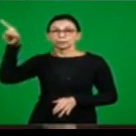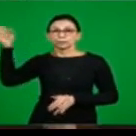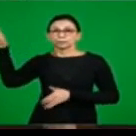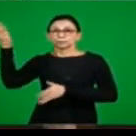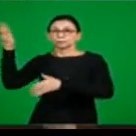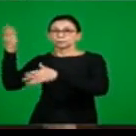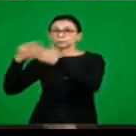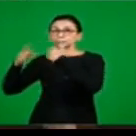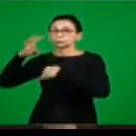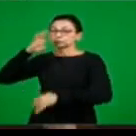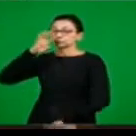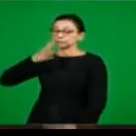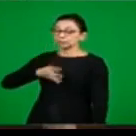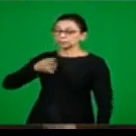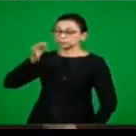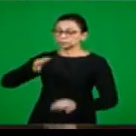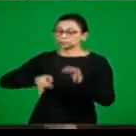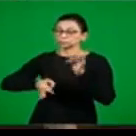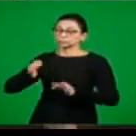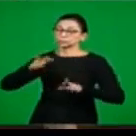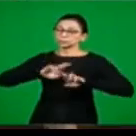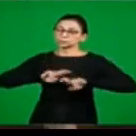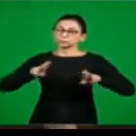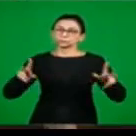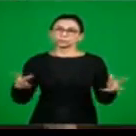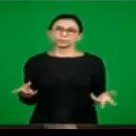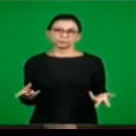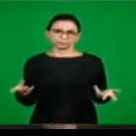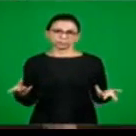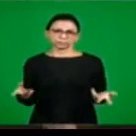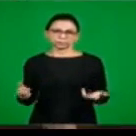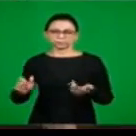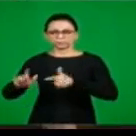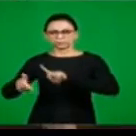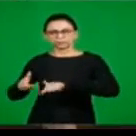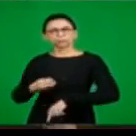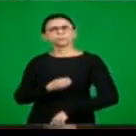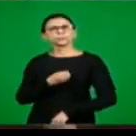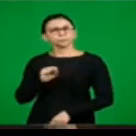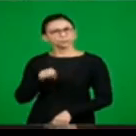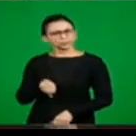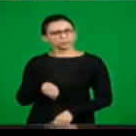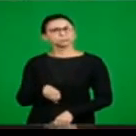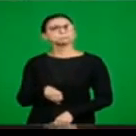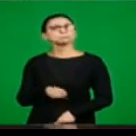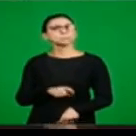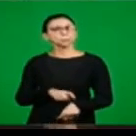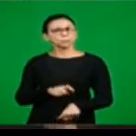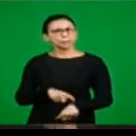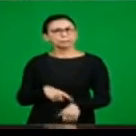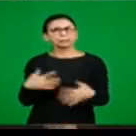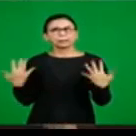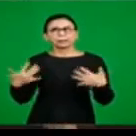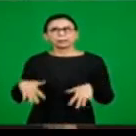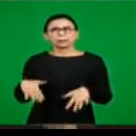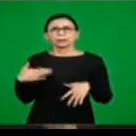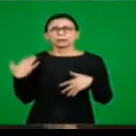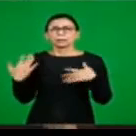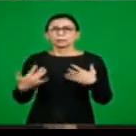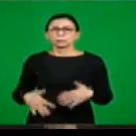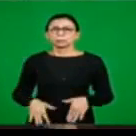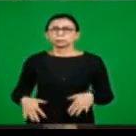tribulation. Now they are in eternity. Has Israel lived the great tribulation? Yes, Israel